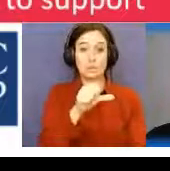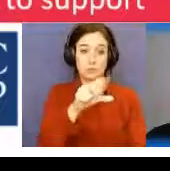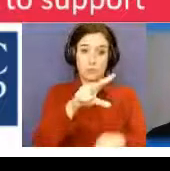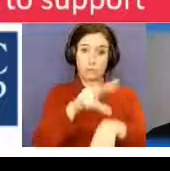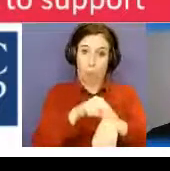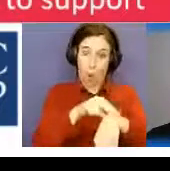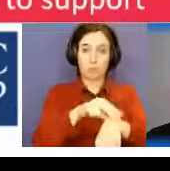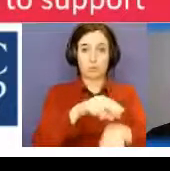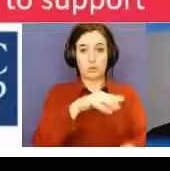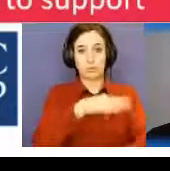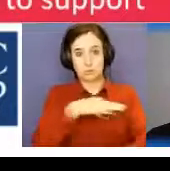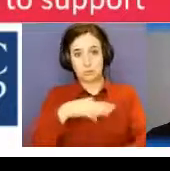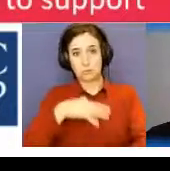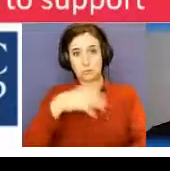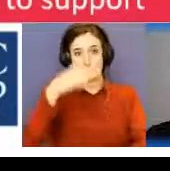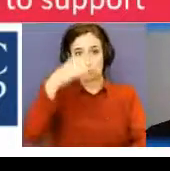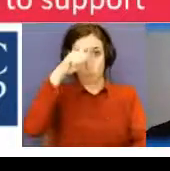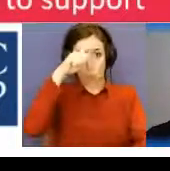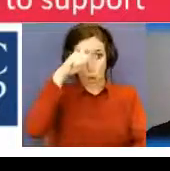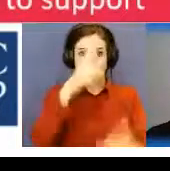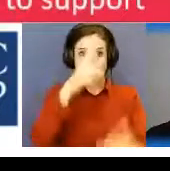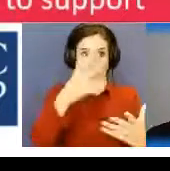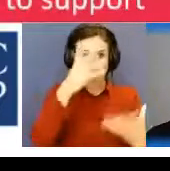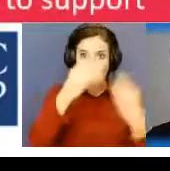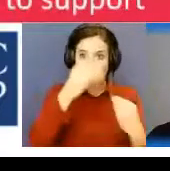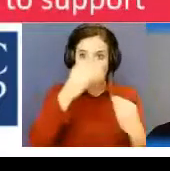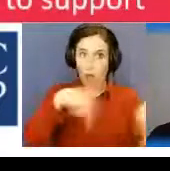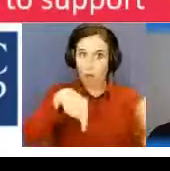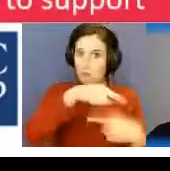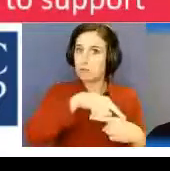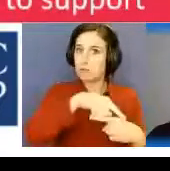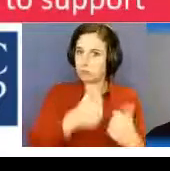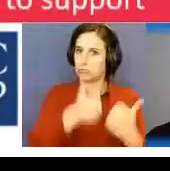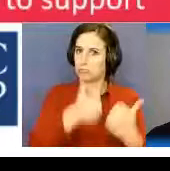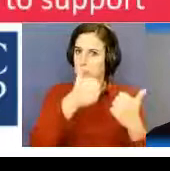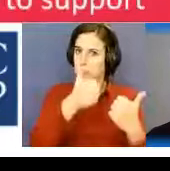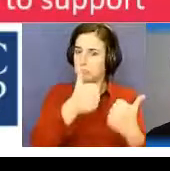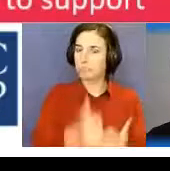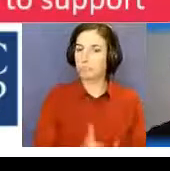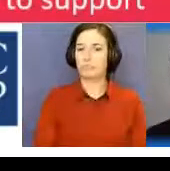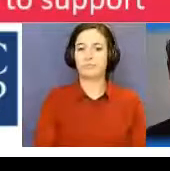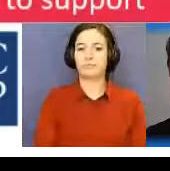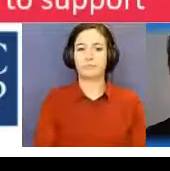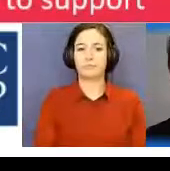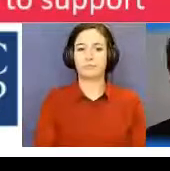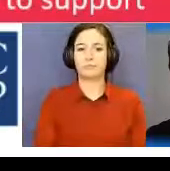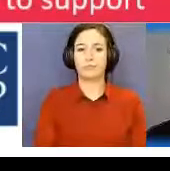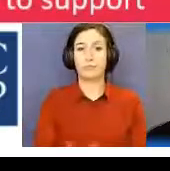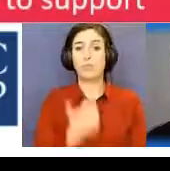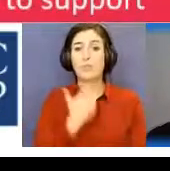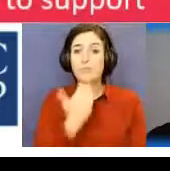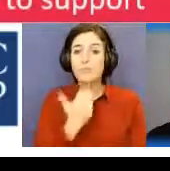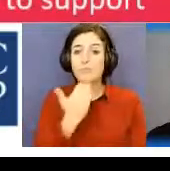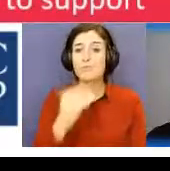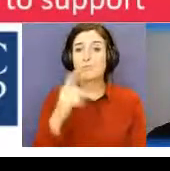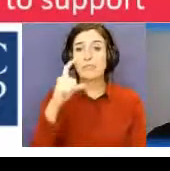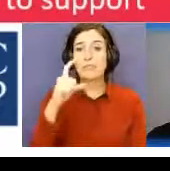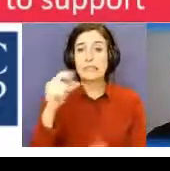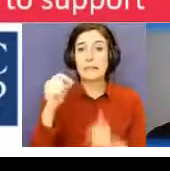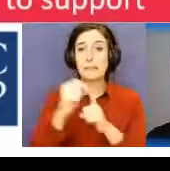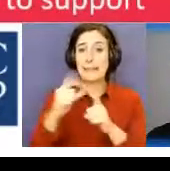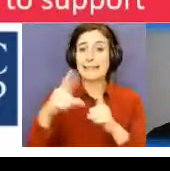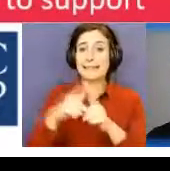there's still a lot more to do. There is lots of resources and CPD resources that all of us can go on, not just healthcare